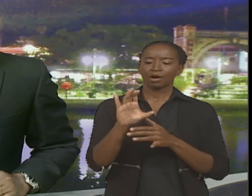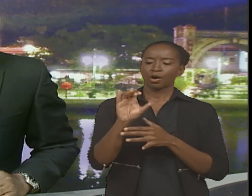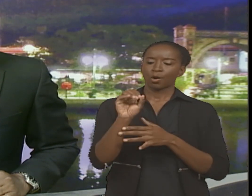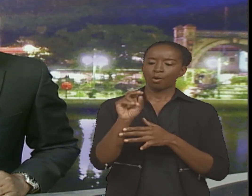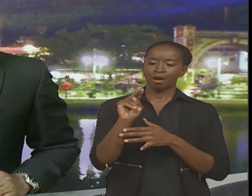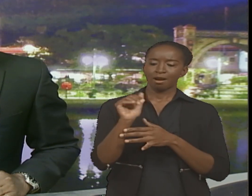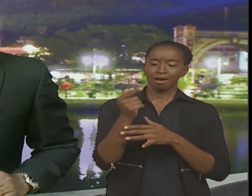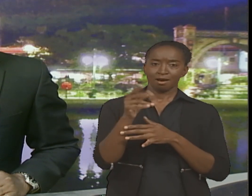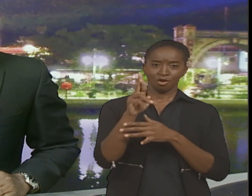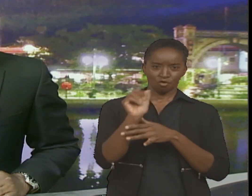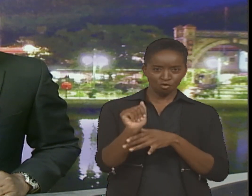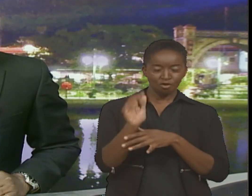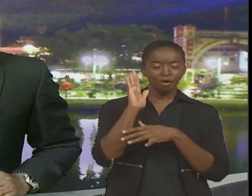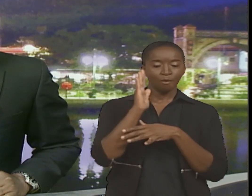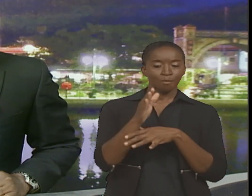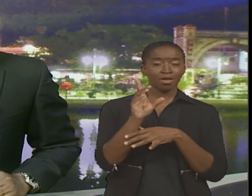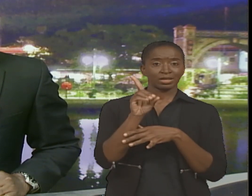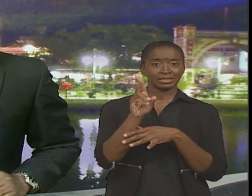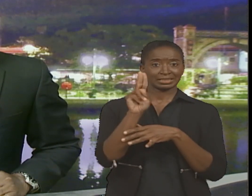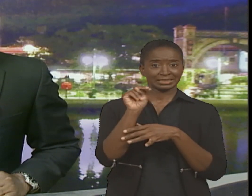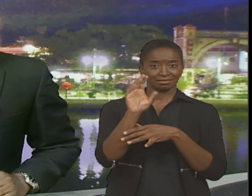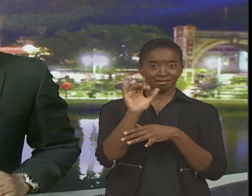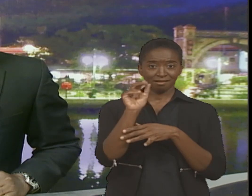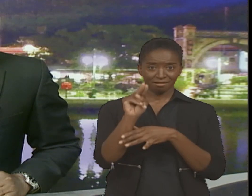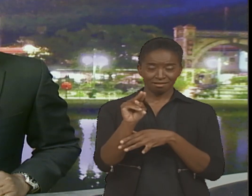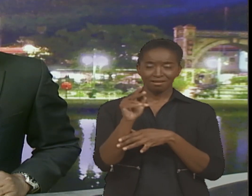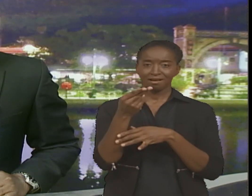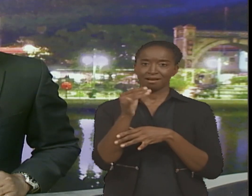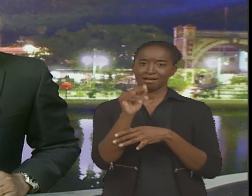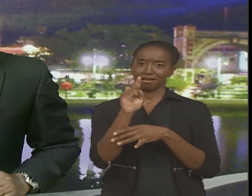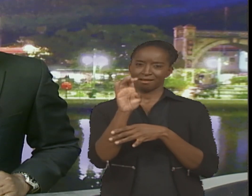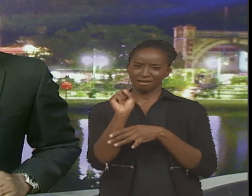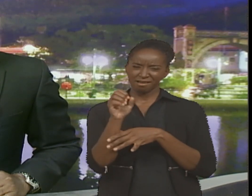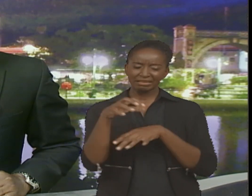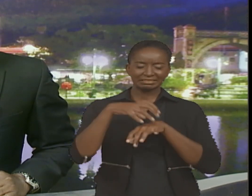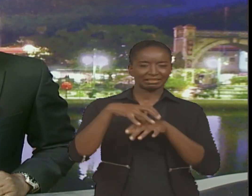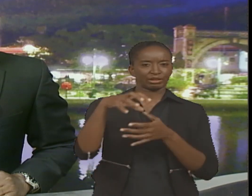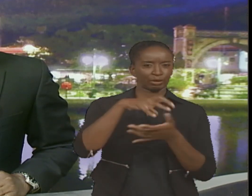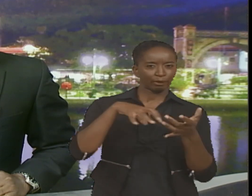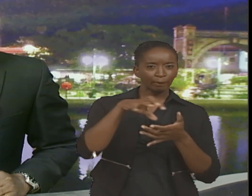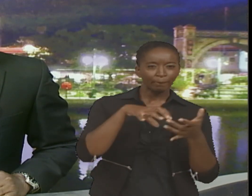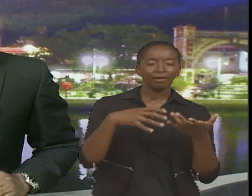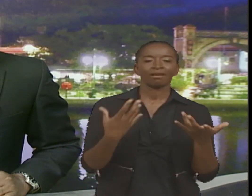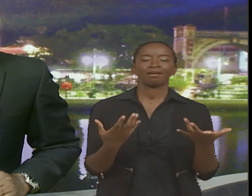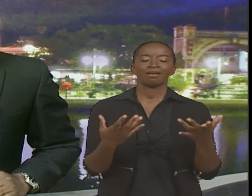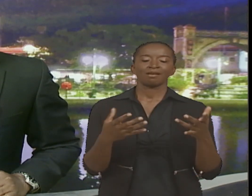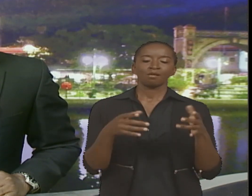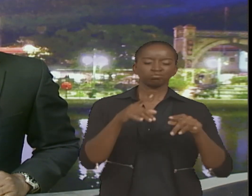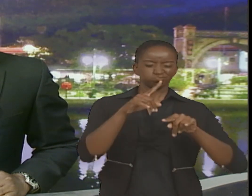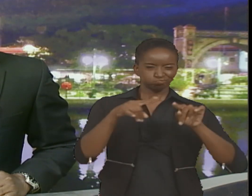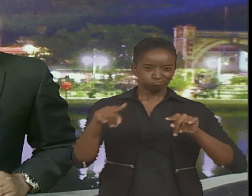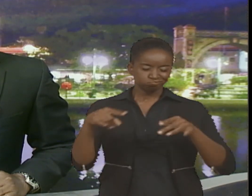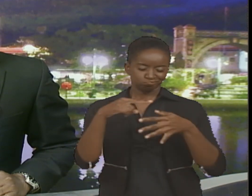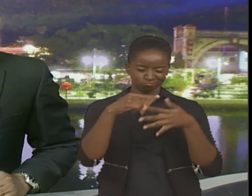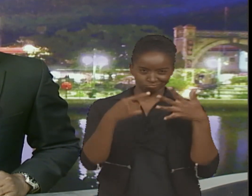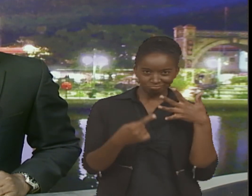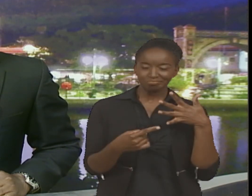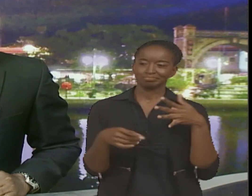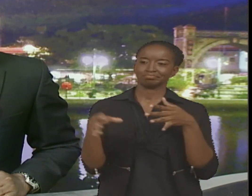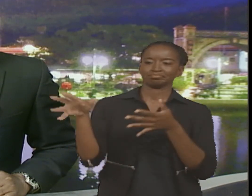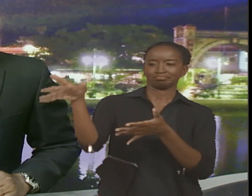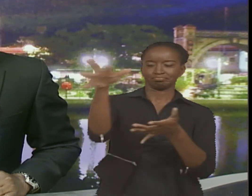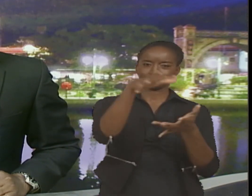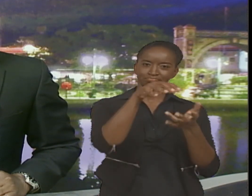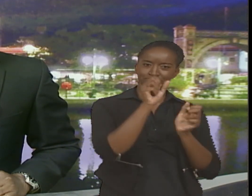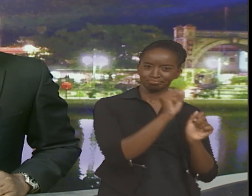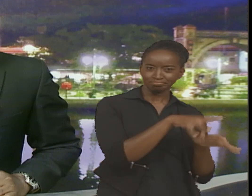Duncan Hines variety identified, which is Classic White, Classic Butter Golden, Signature Confetti, and Classic Yellow. Again, the recall